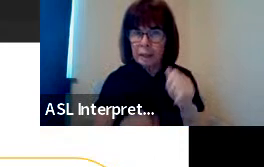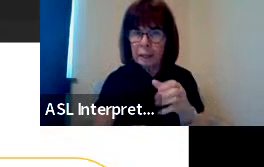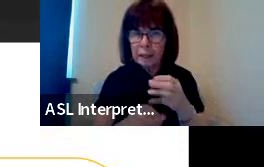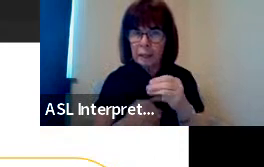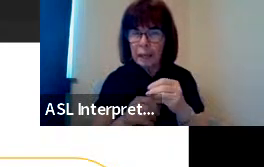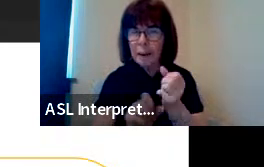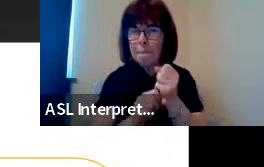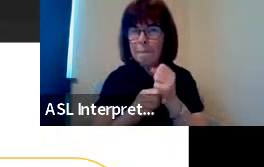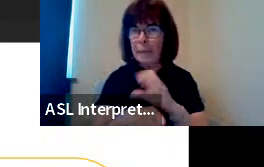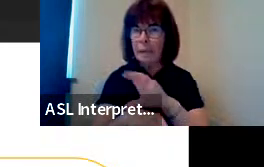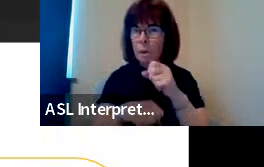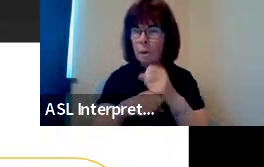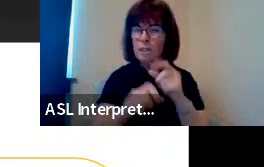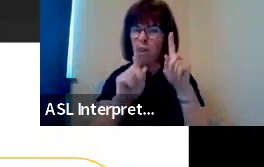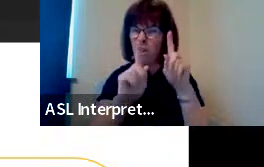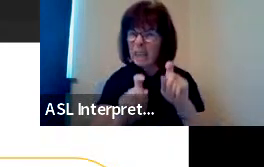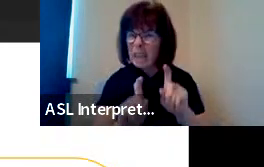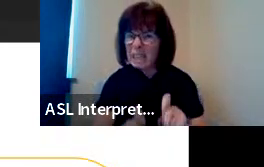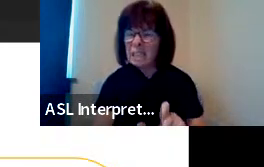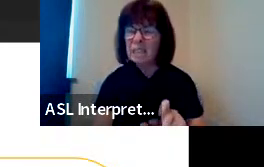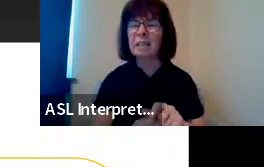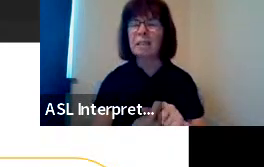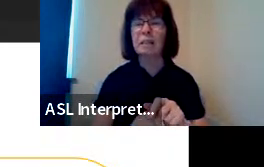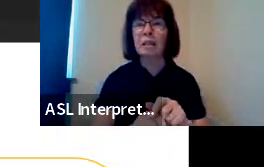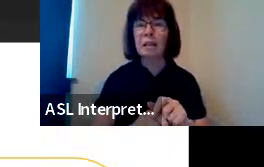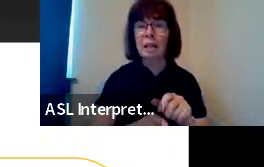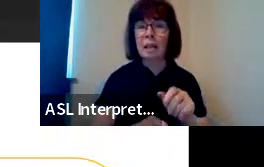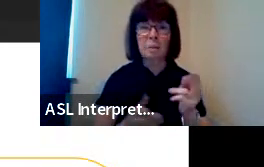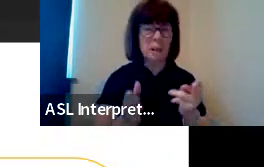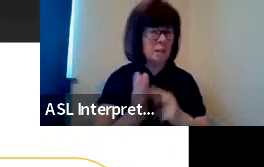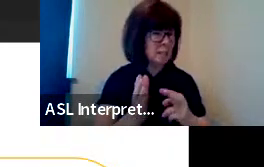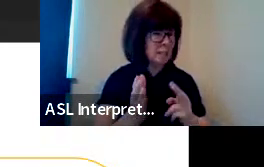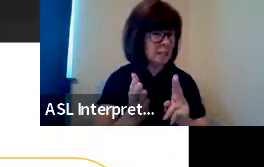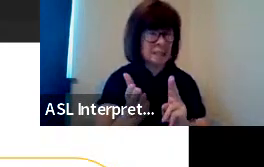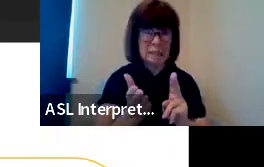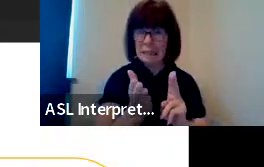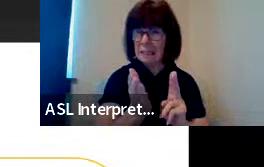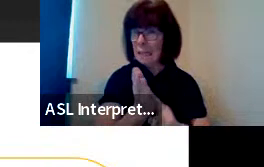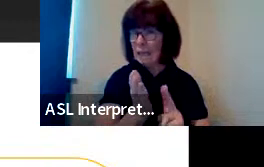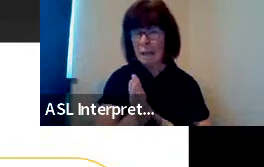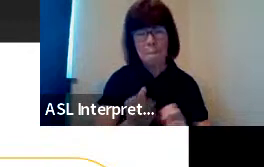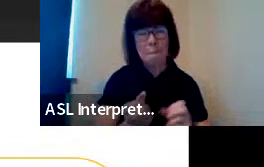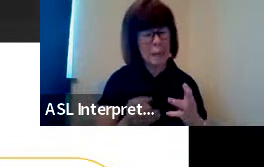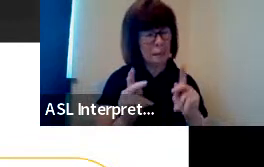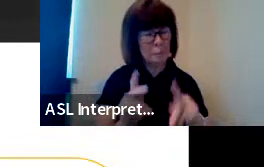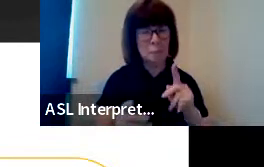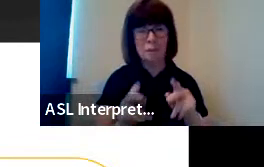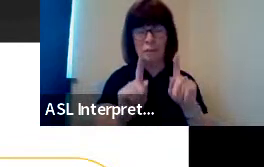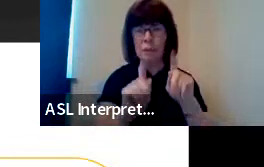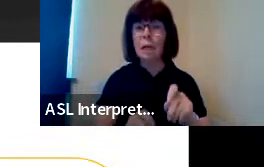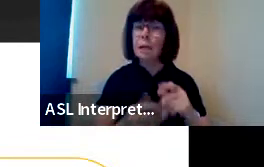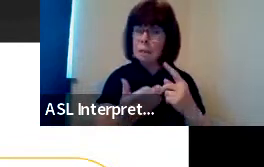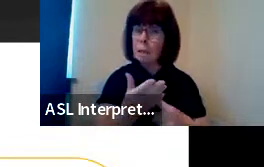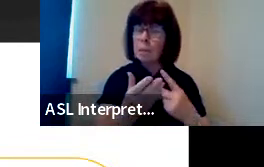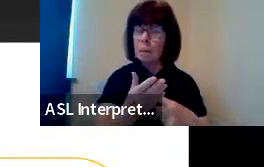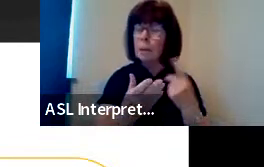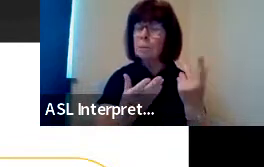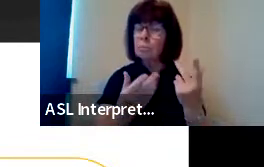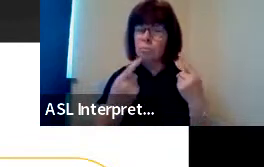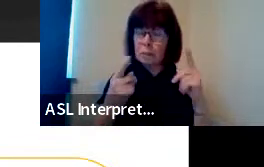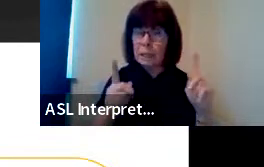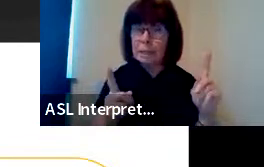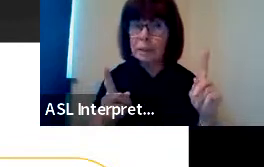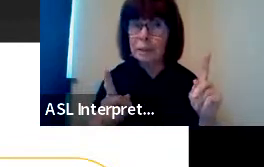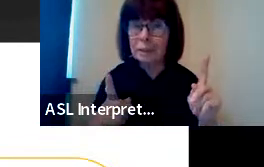for testing, and we have signed up many people for testings, and sometimes they are successful, but sometimes they're